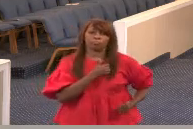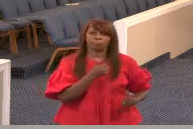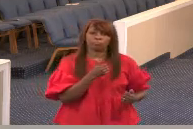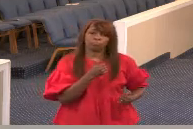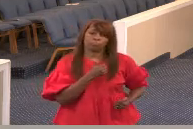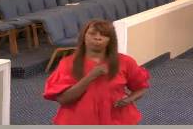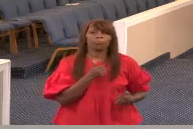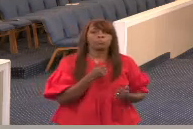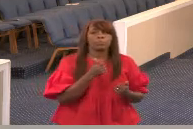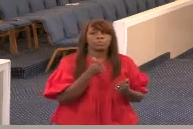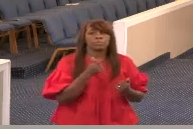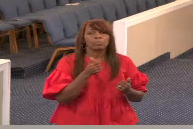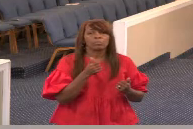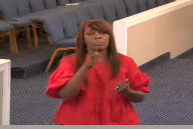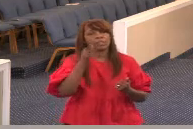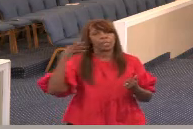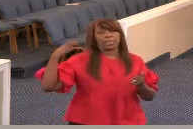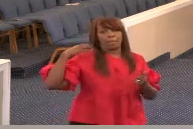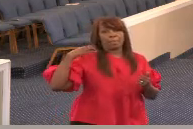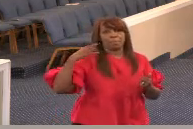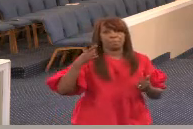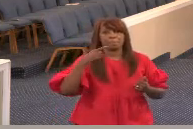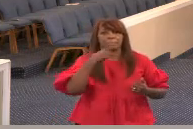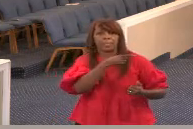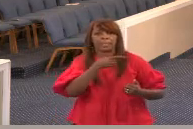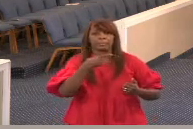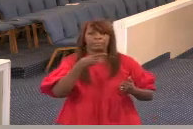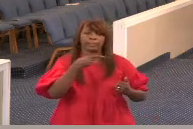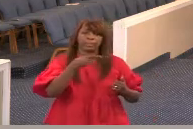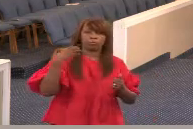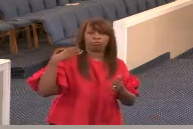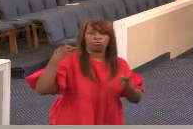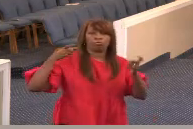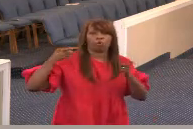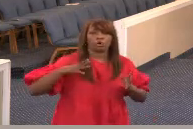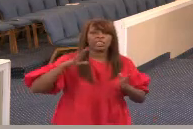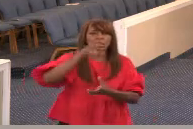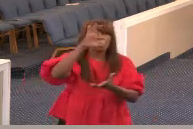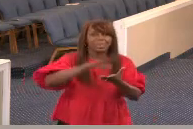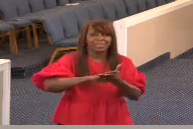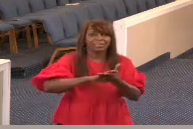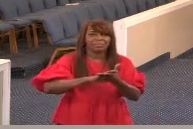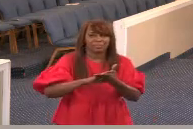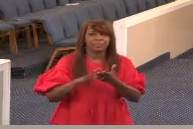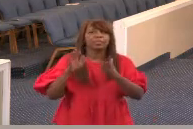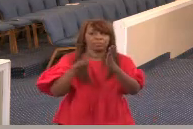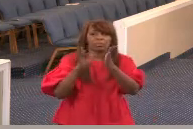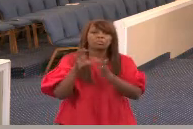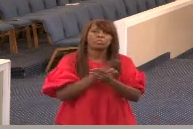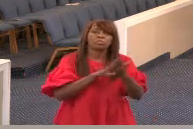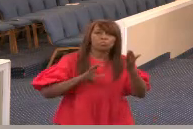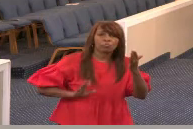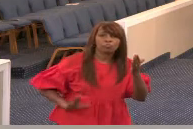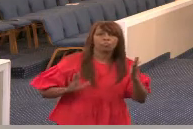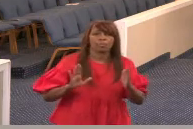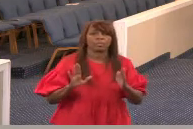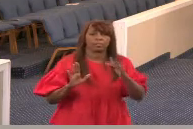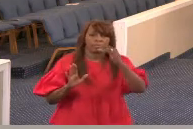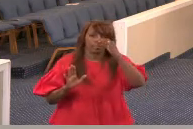the centurion, the party that's in charge, the centurion, he believed the master and the owner of the